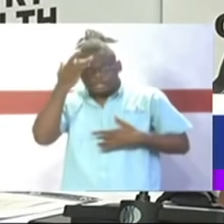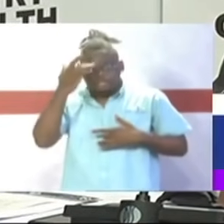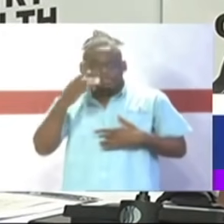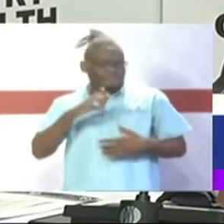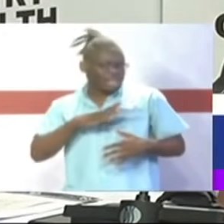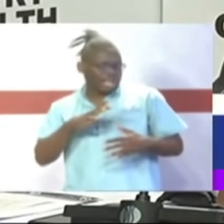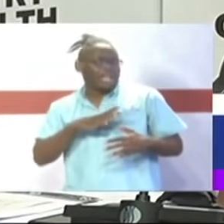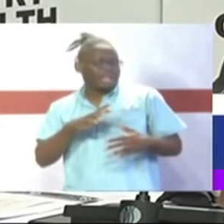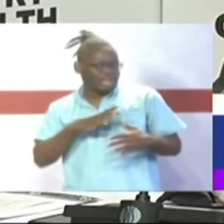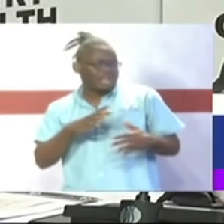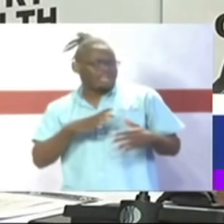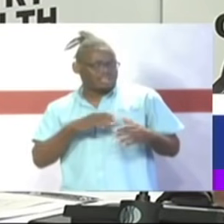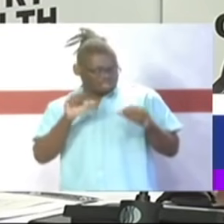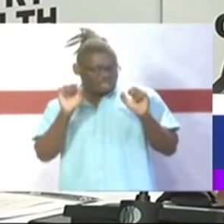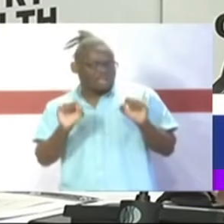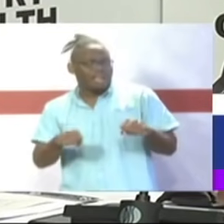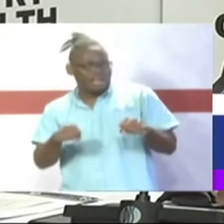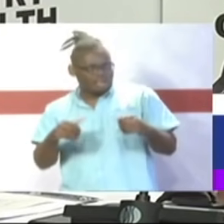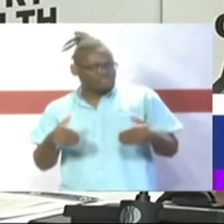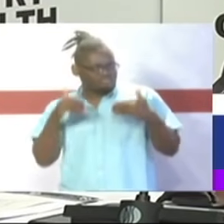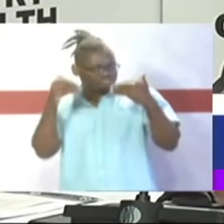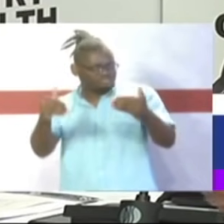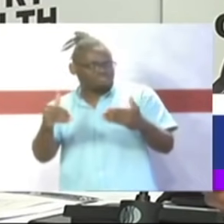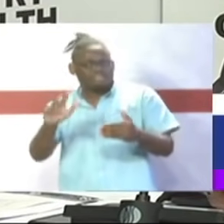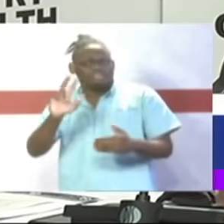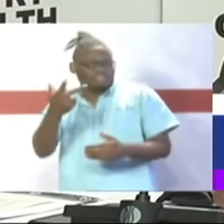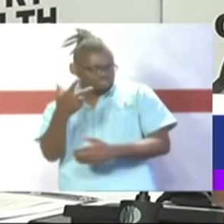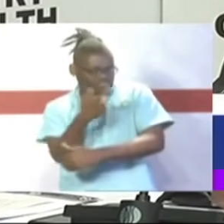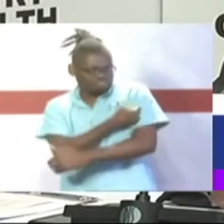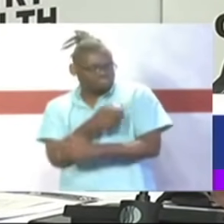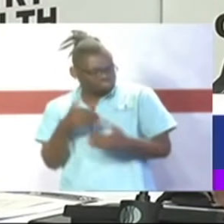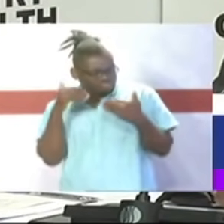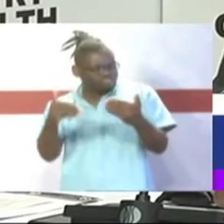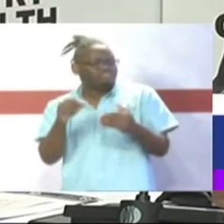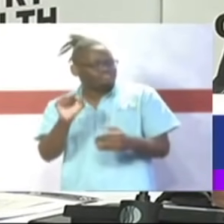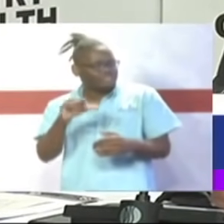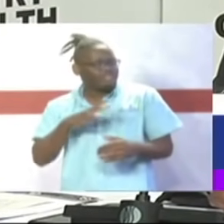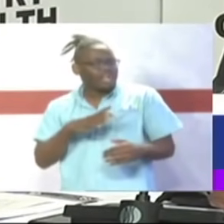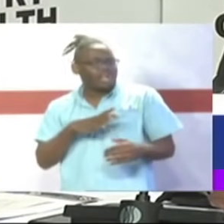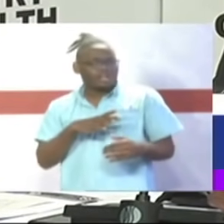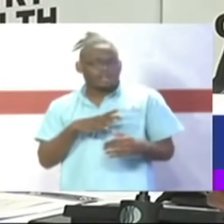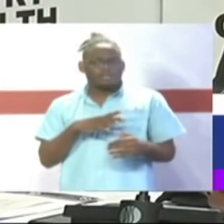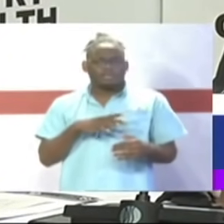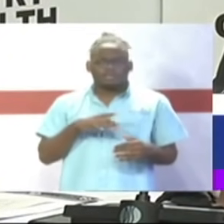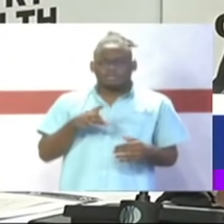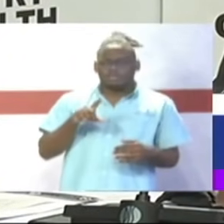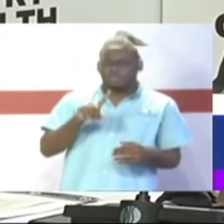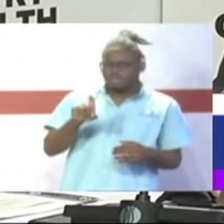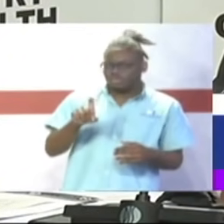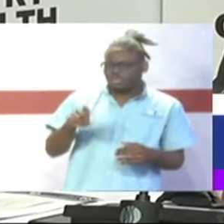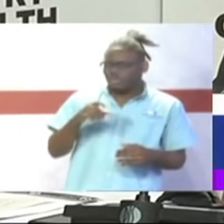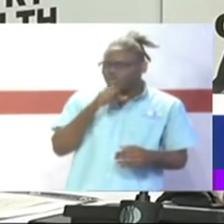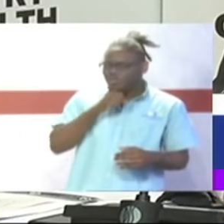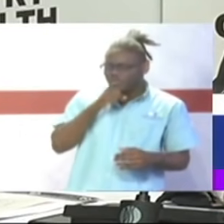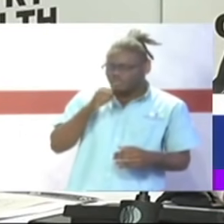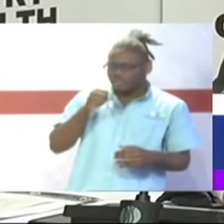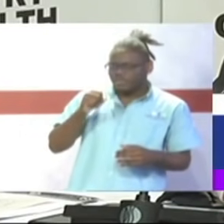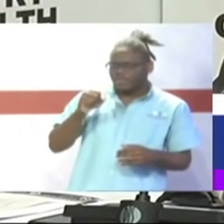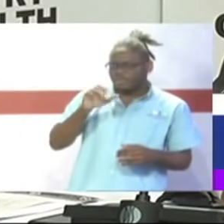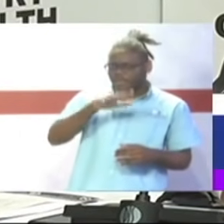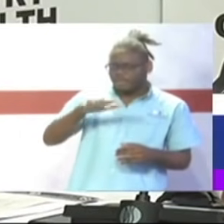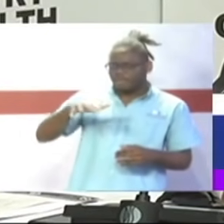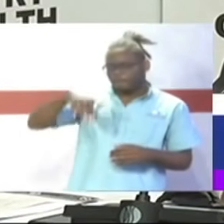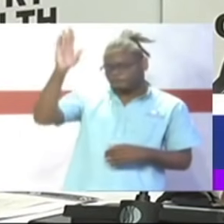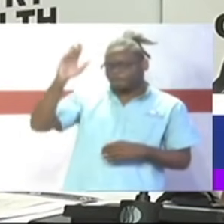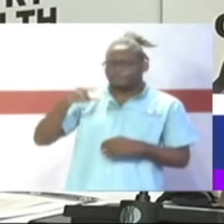expect. Your second question related to children 5 and over. So the FDA would have, as well as CDC, would have